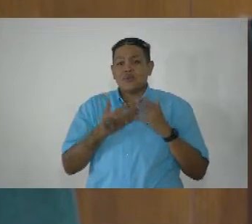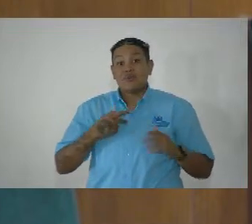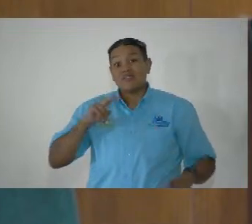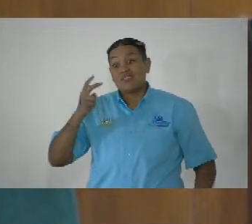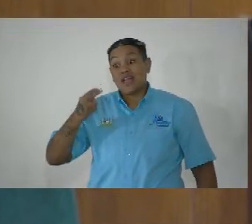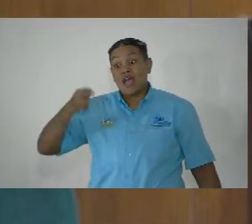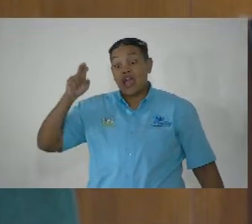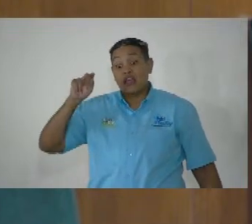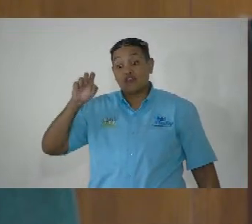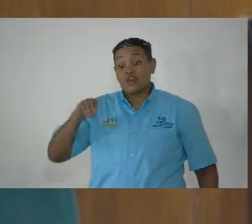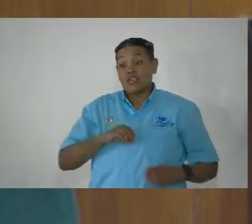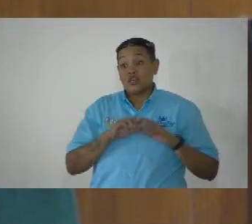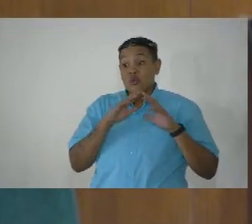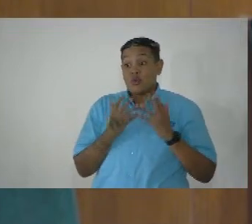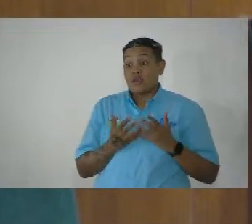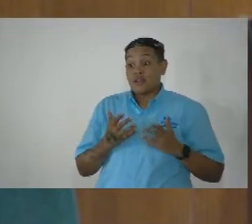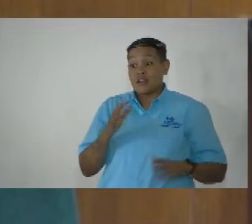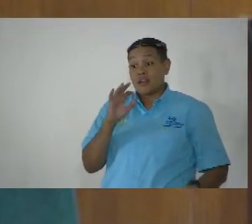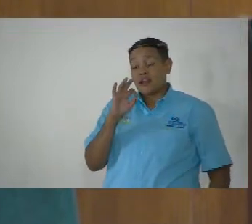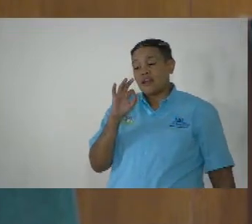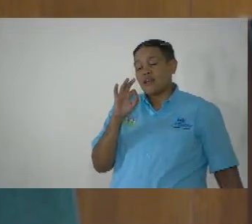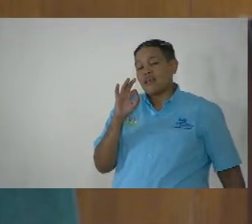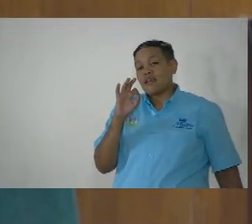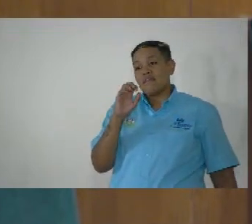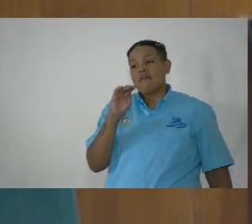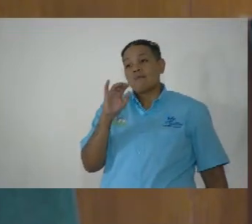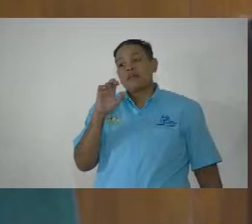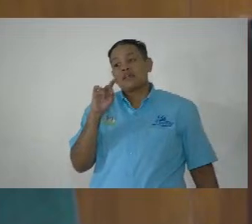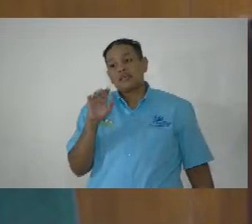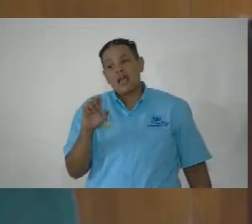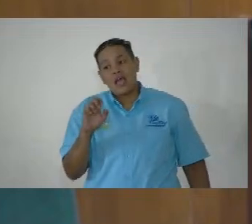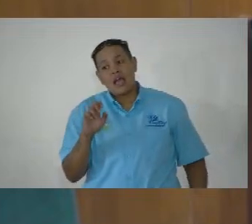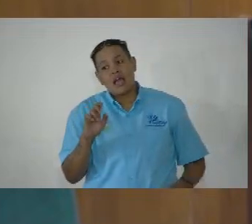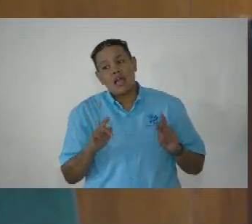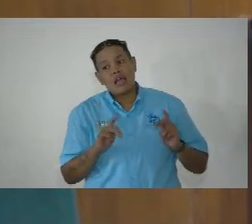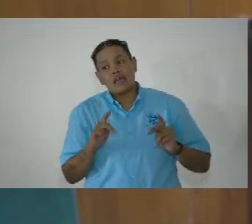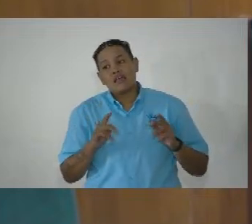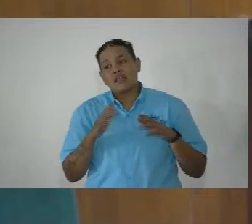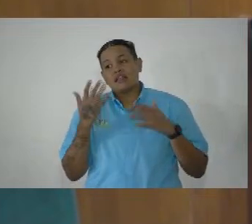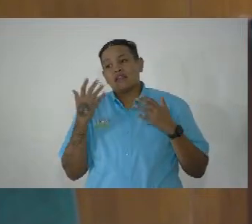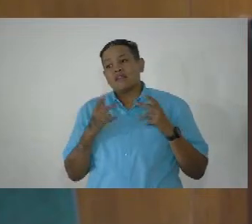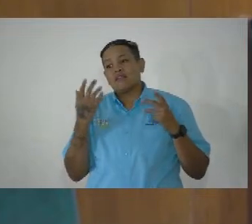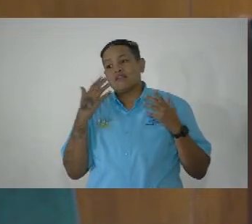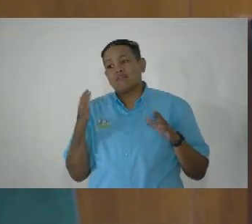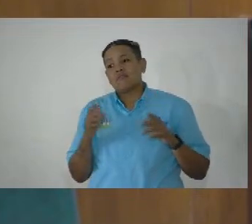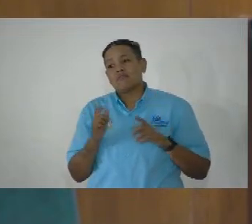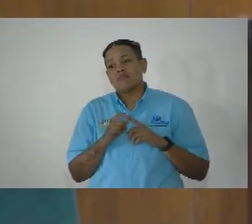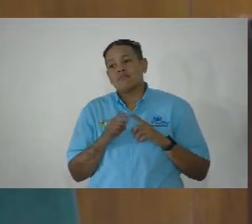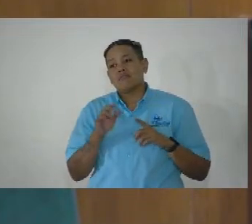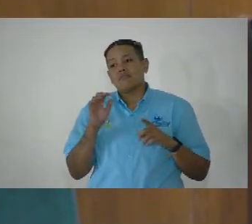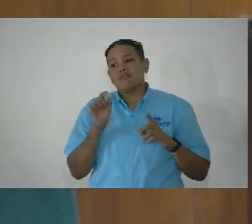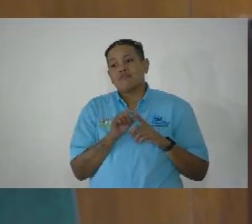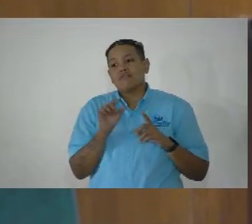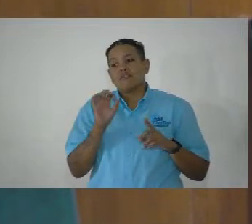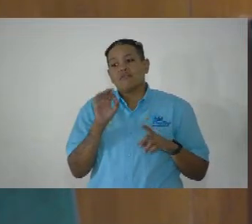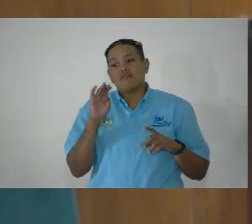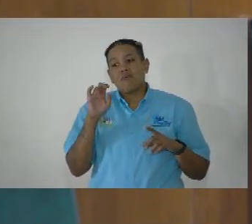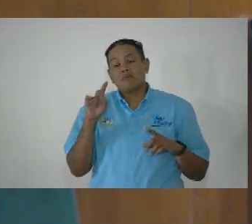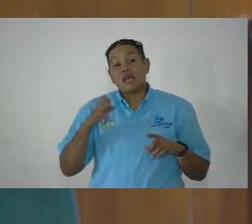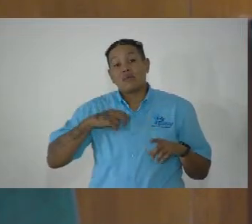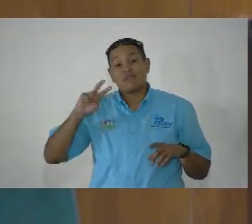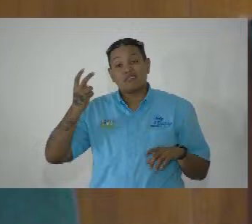Huh? Femicide. Well, a lot of persons, the opposition leader, don't really remember the word femicide, but it's